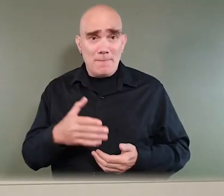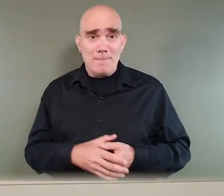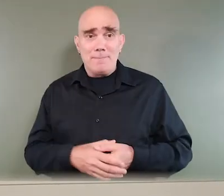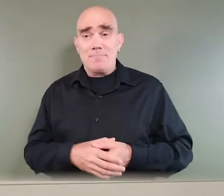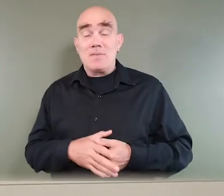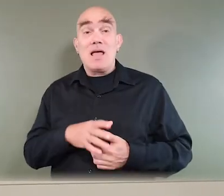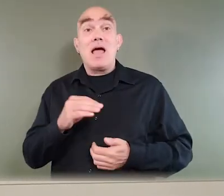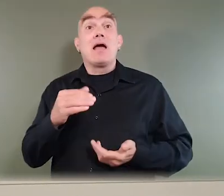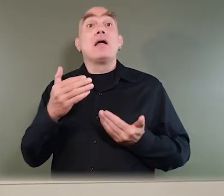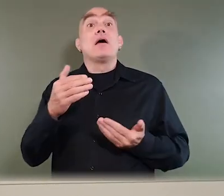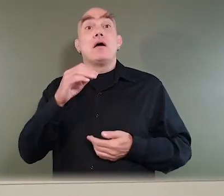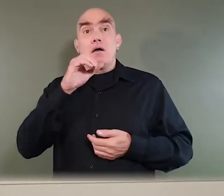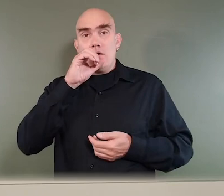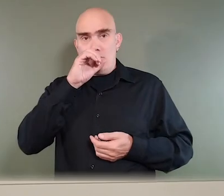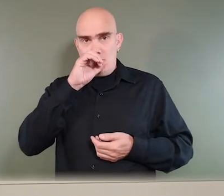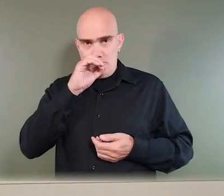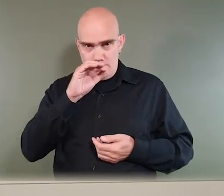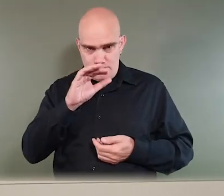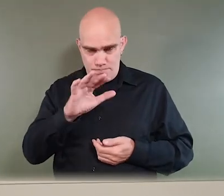And exhale.